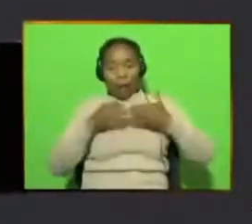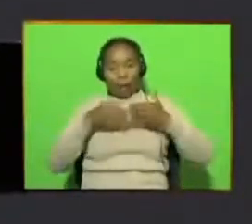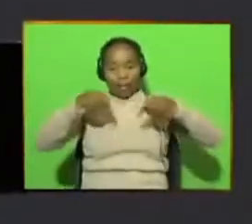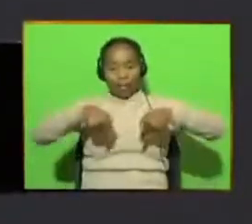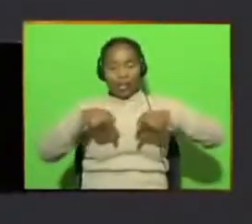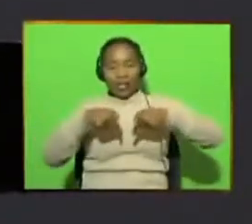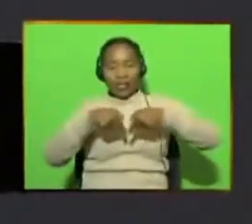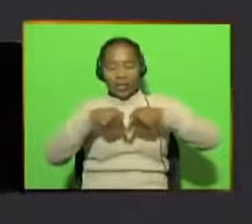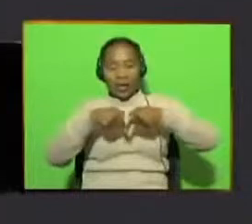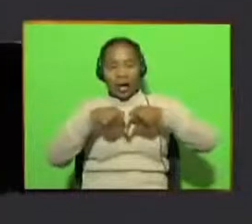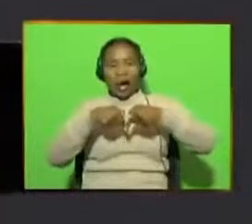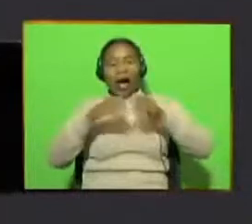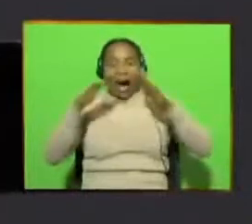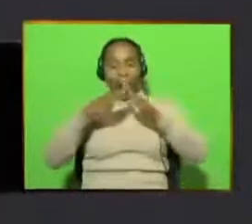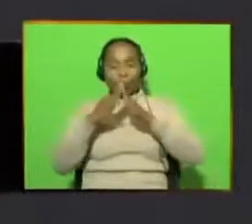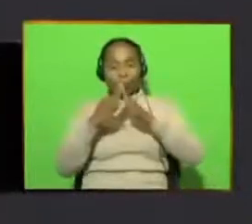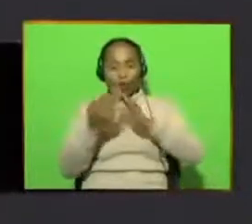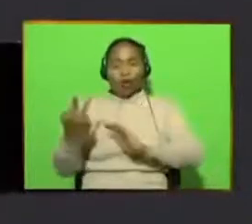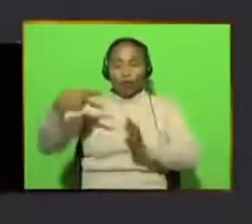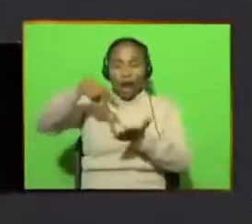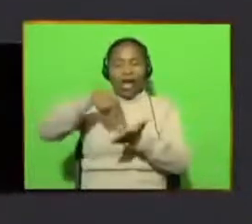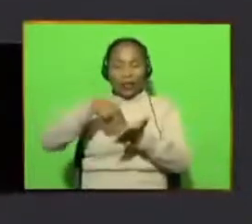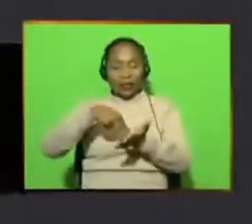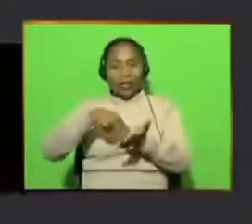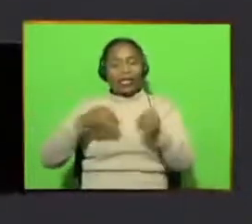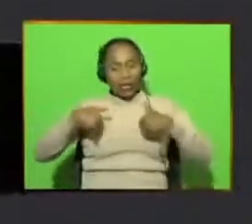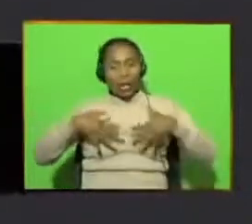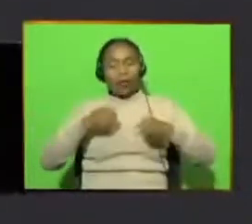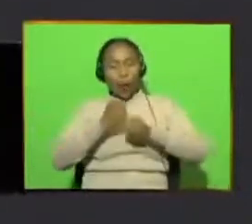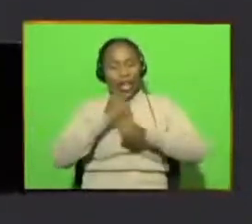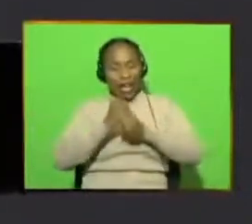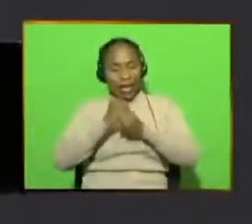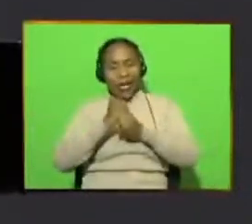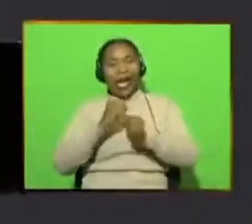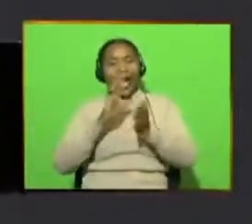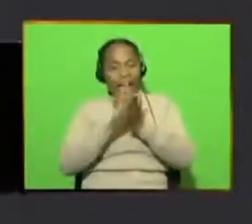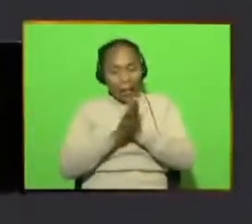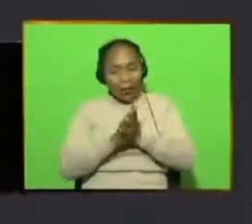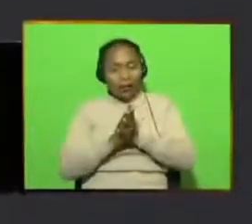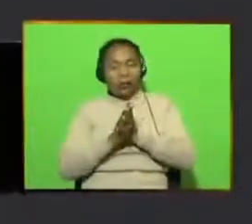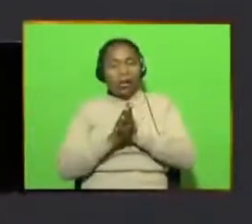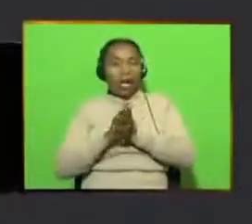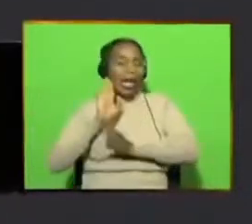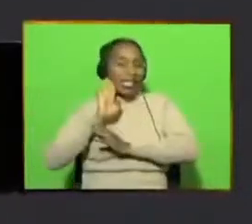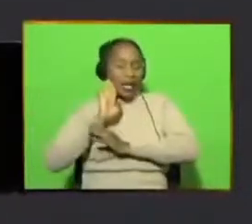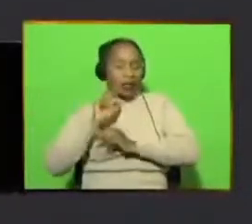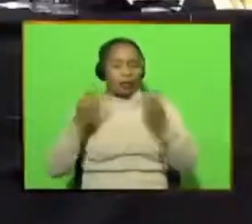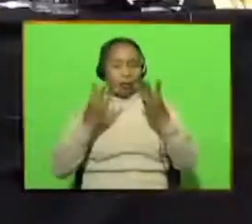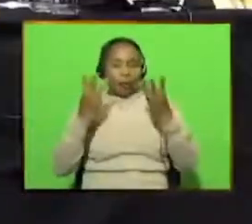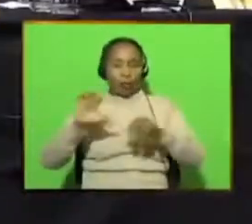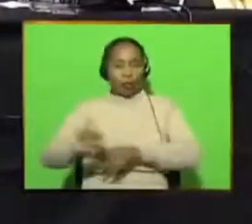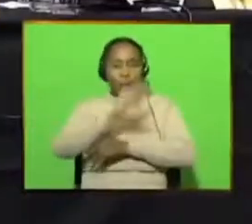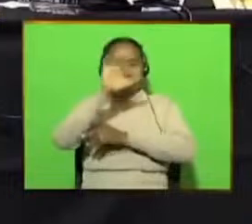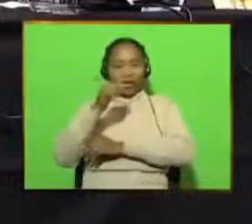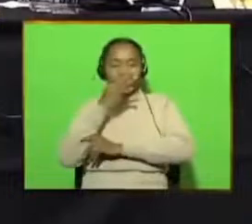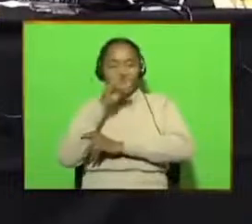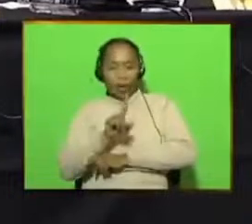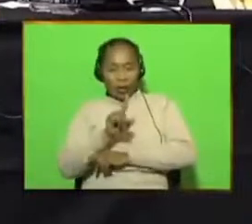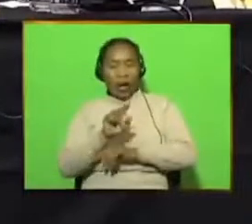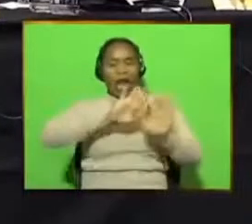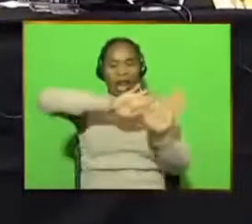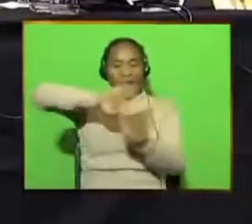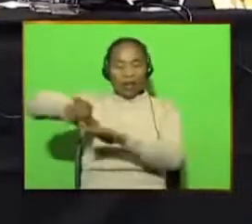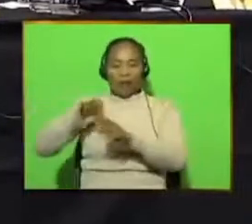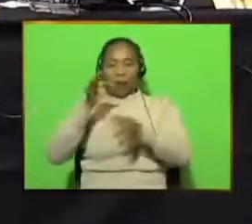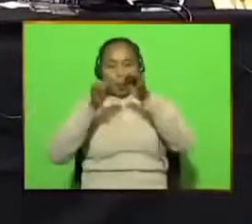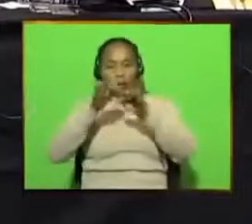rise to that occasion and rise to the call of South Africa. Despite the political party T-shirts that we wore